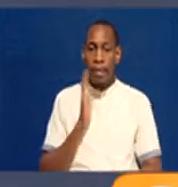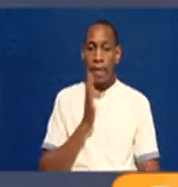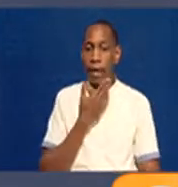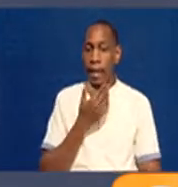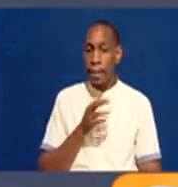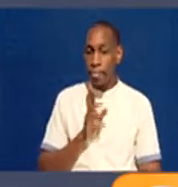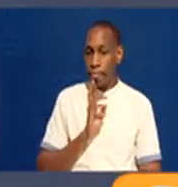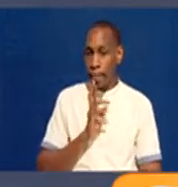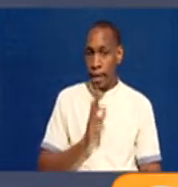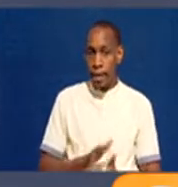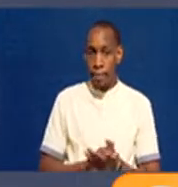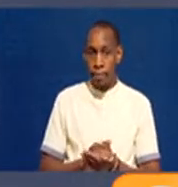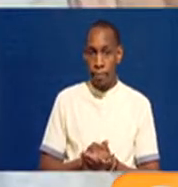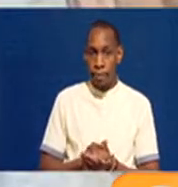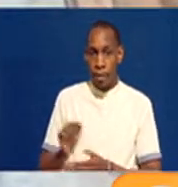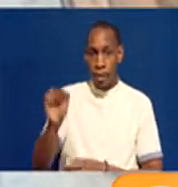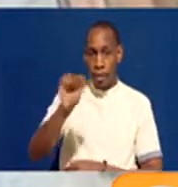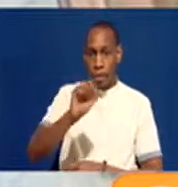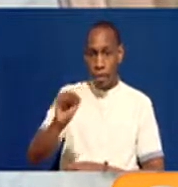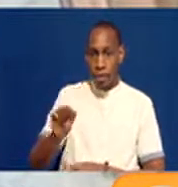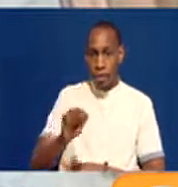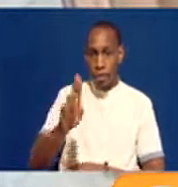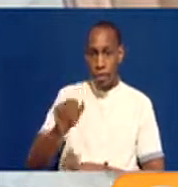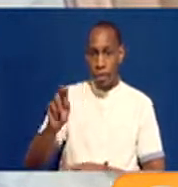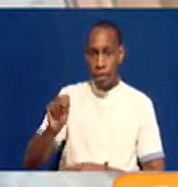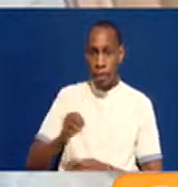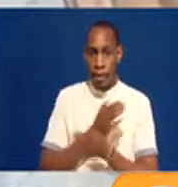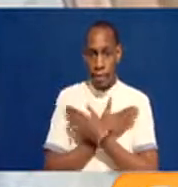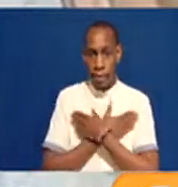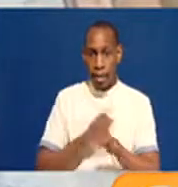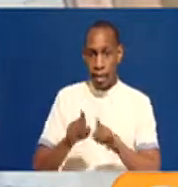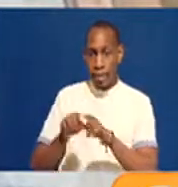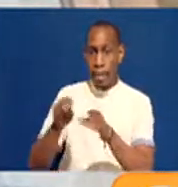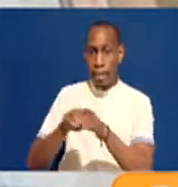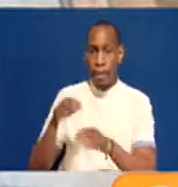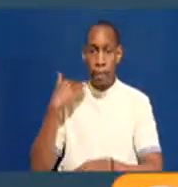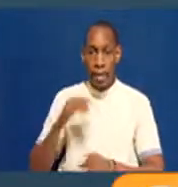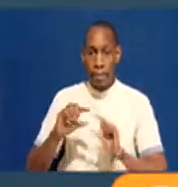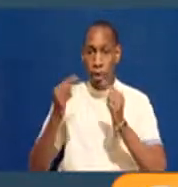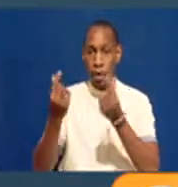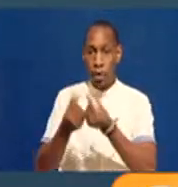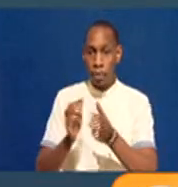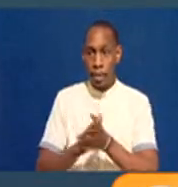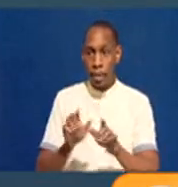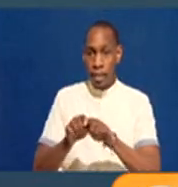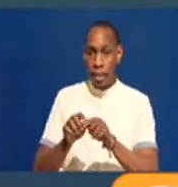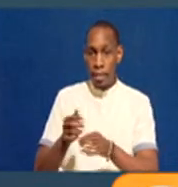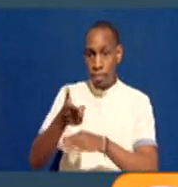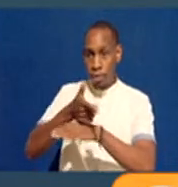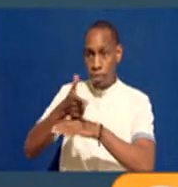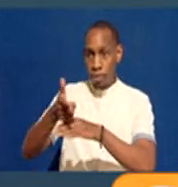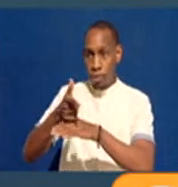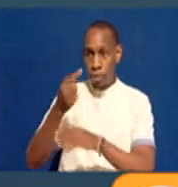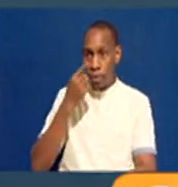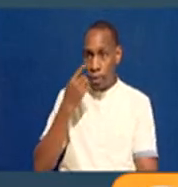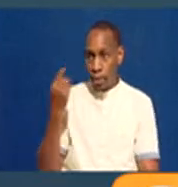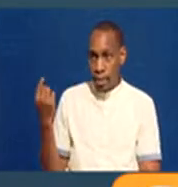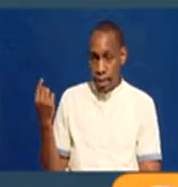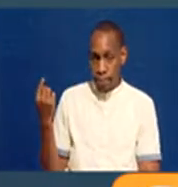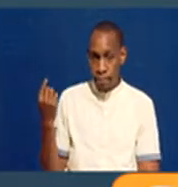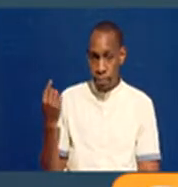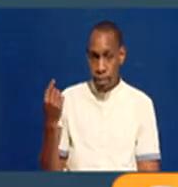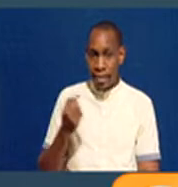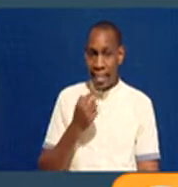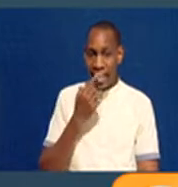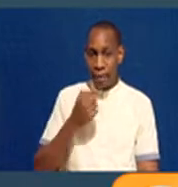stripe. Susan Kamau's accomplice, who is also a member of the gang, is captured in a navy blue dress carrying